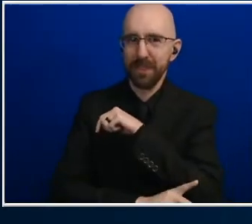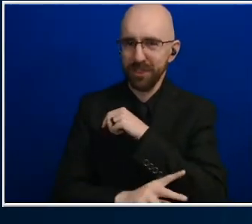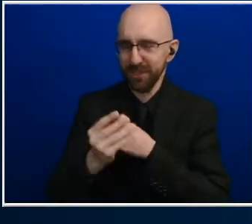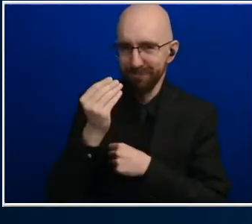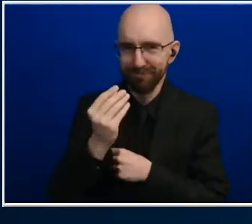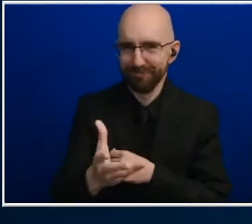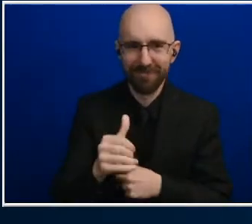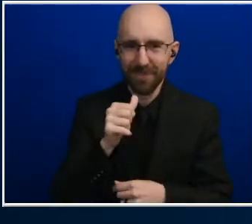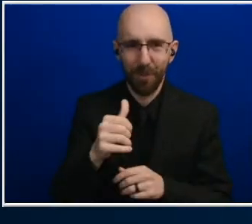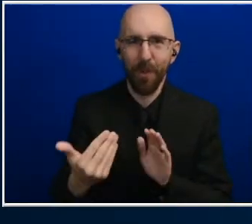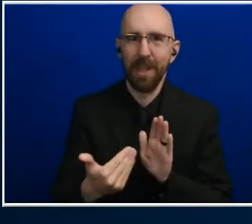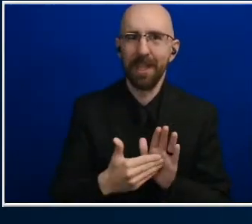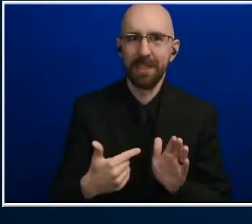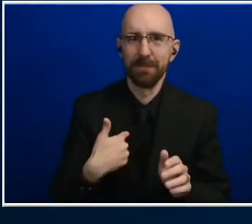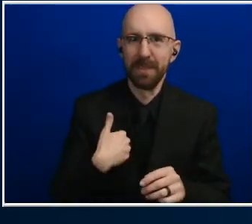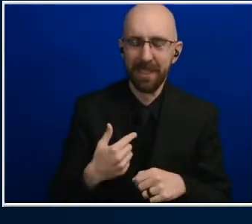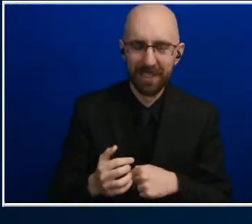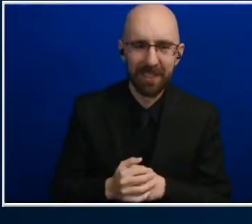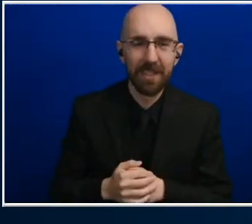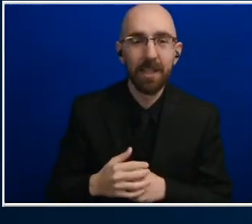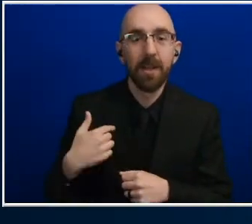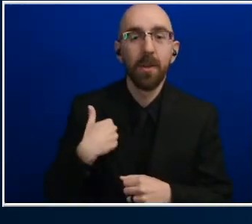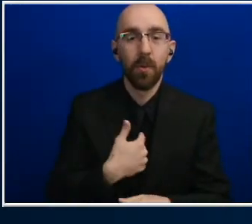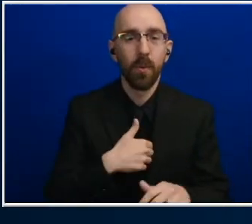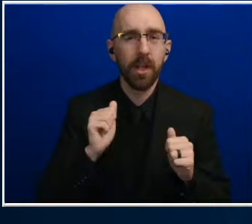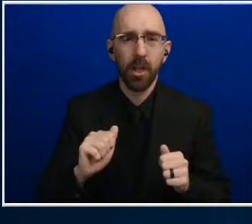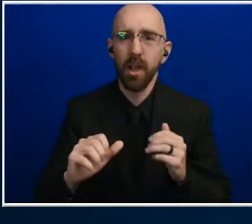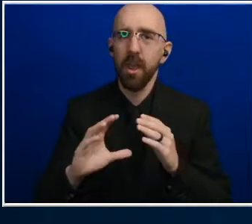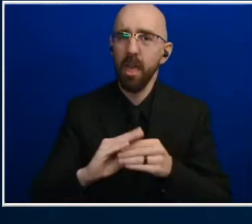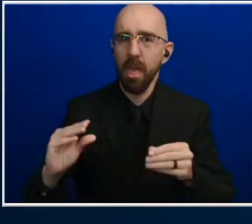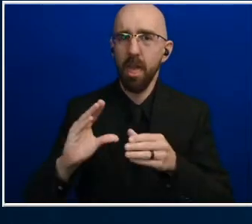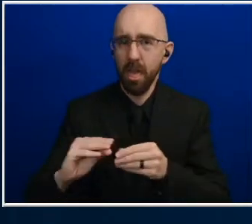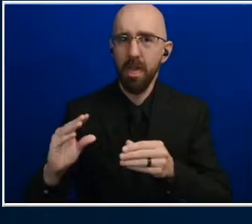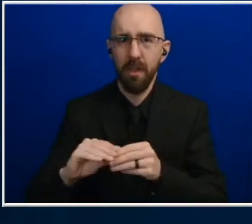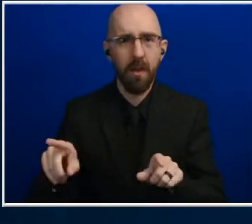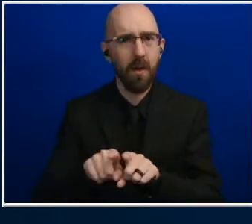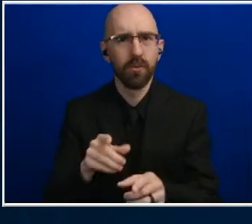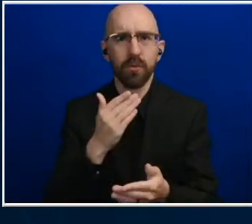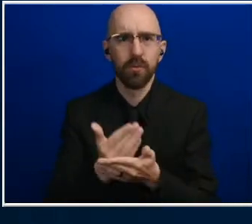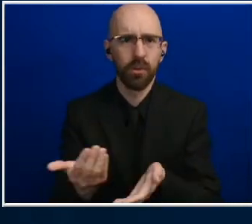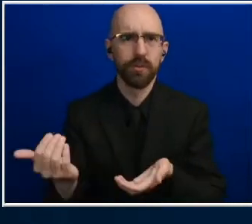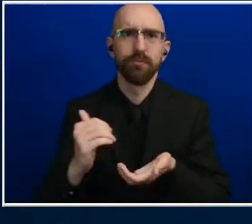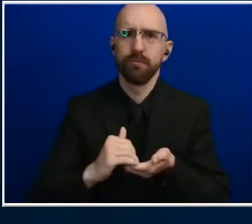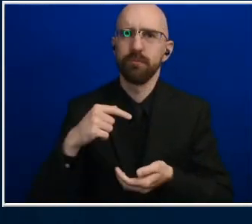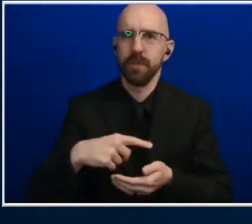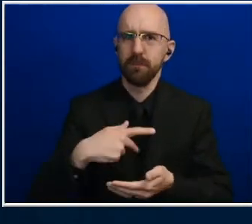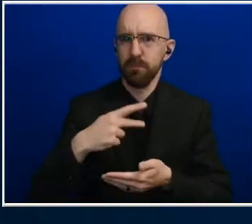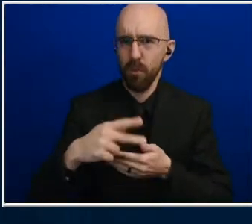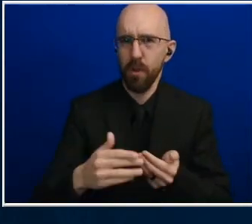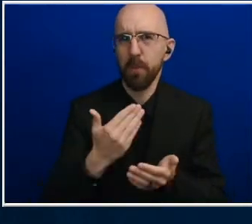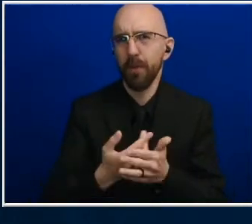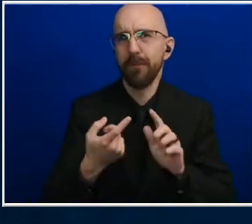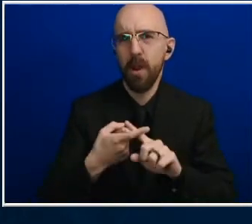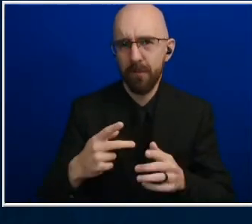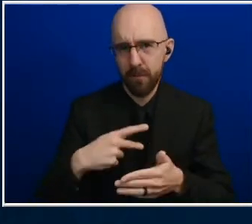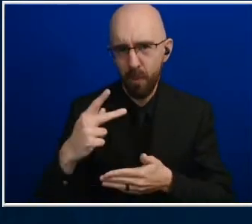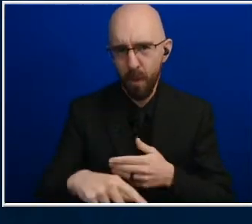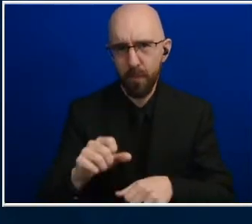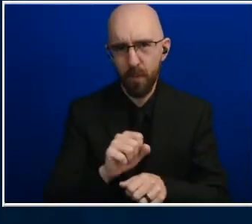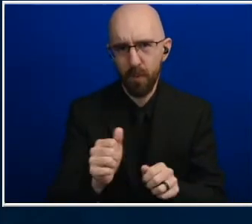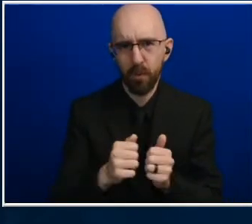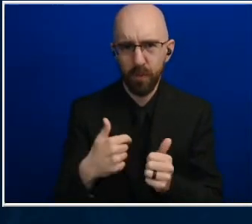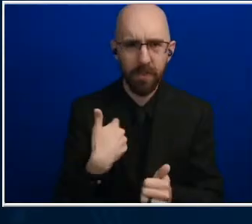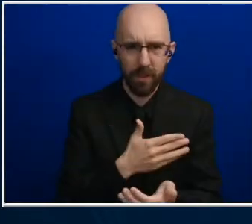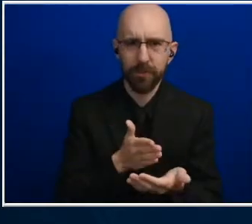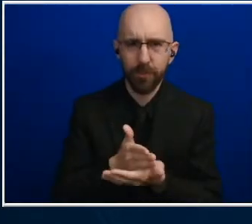me. We could go on and on. He's also been a good friend of this program and worked with us many times throughout COVID. We are delighted to have